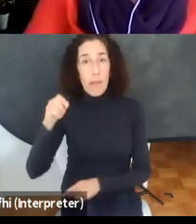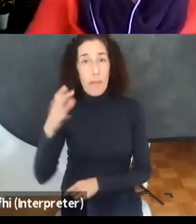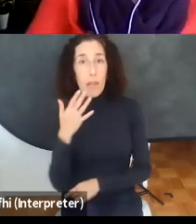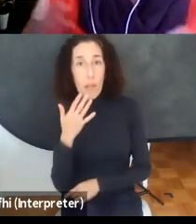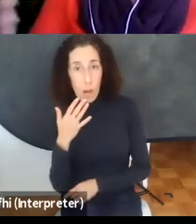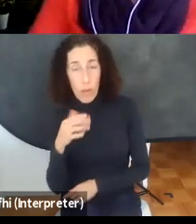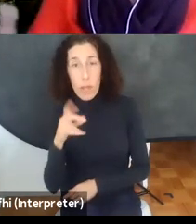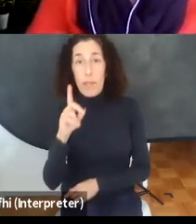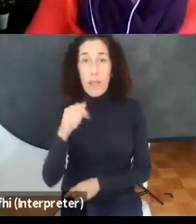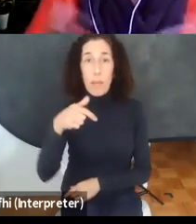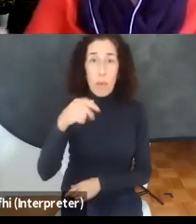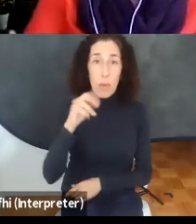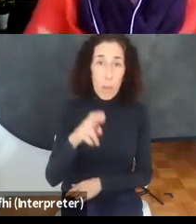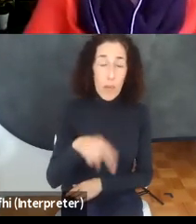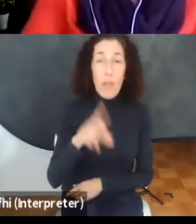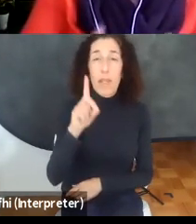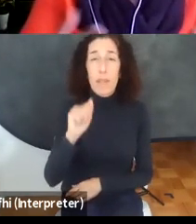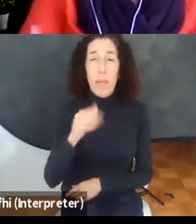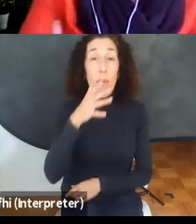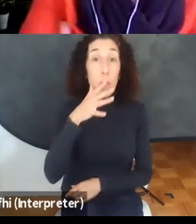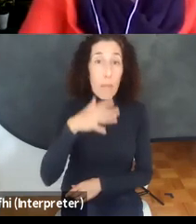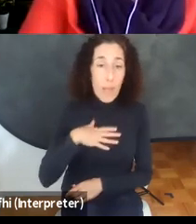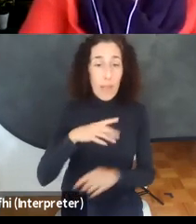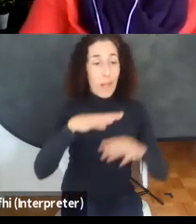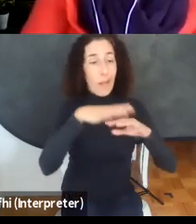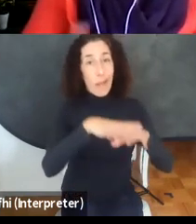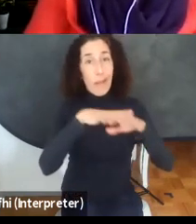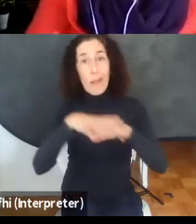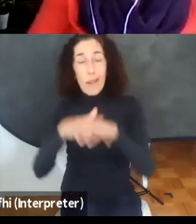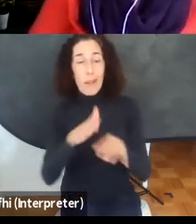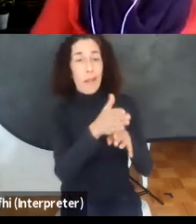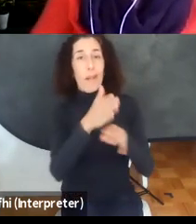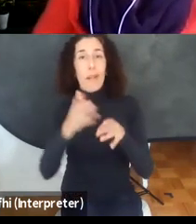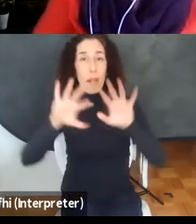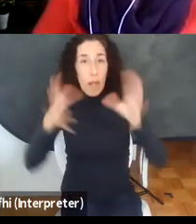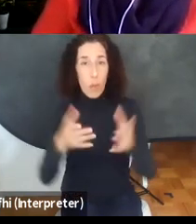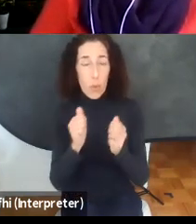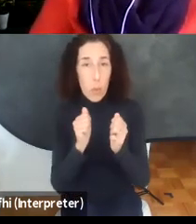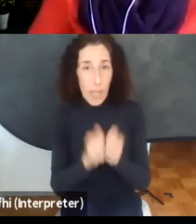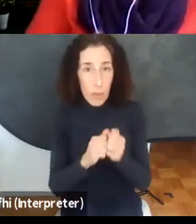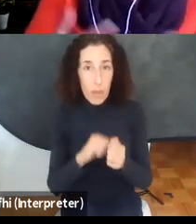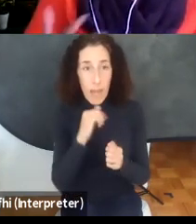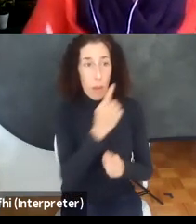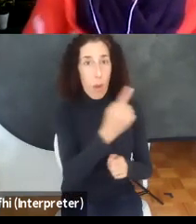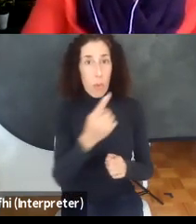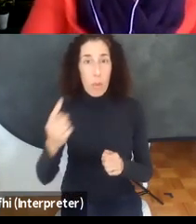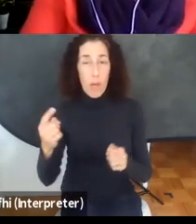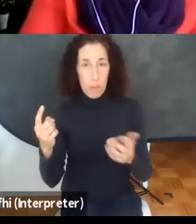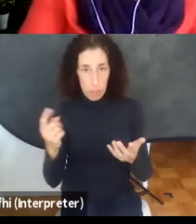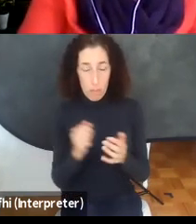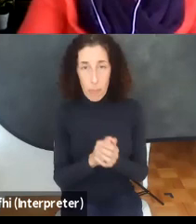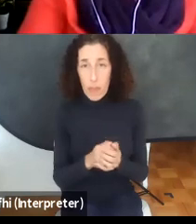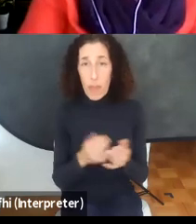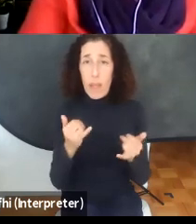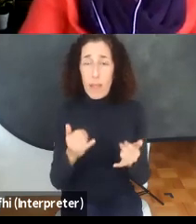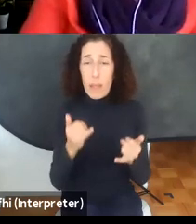queer folks, disabled women, like all of our intersections matter. In today's times, we are witnessing a historic